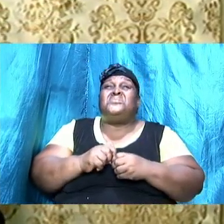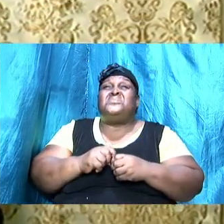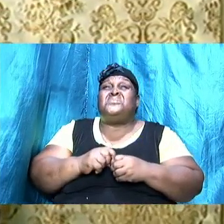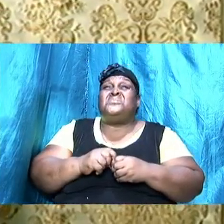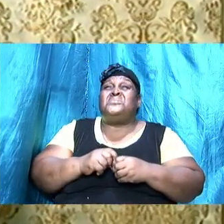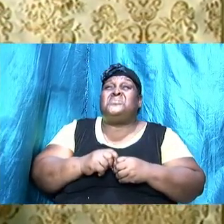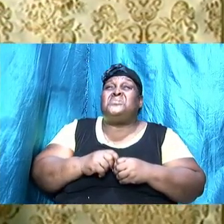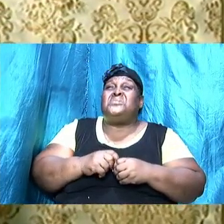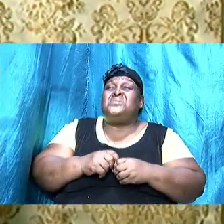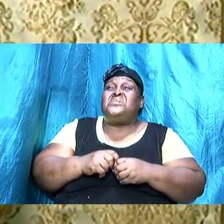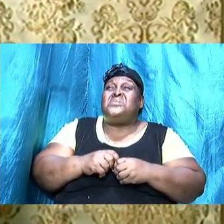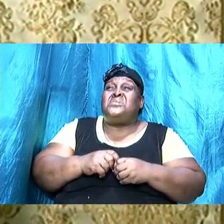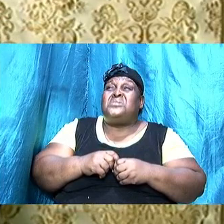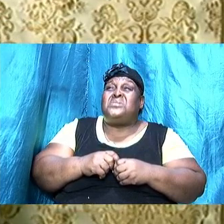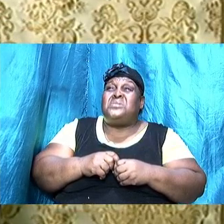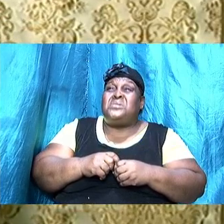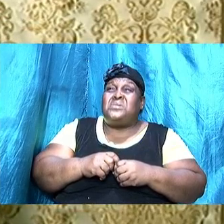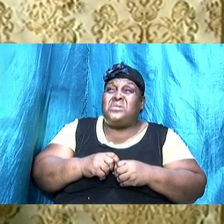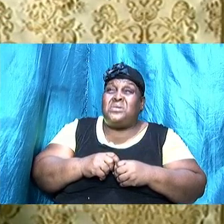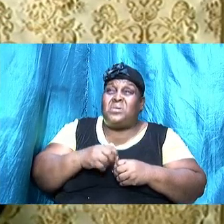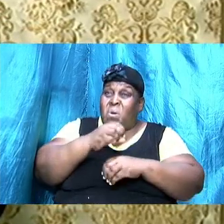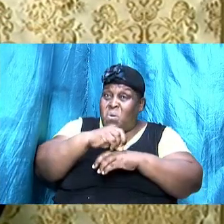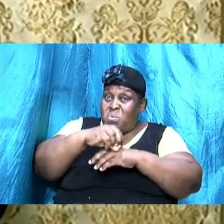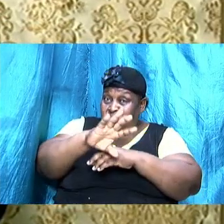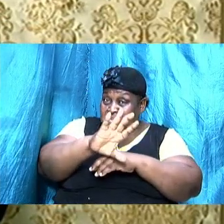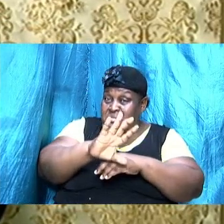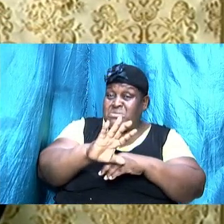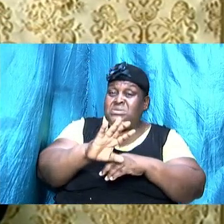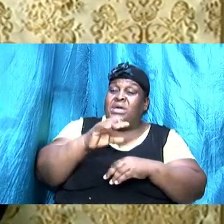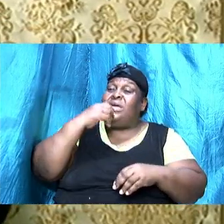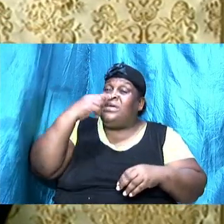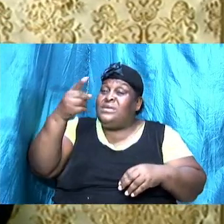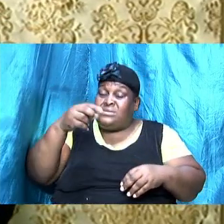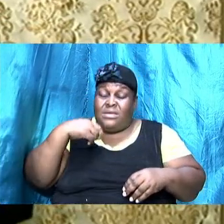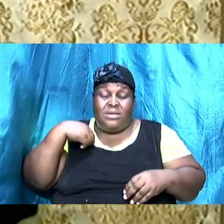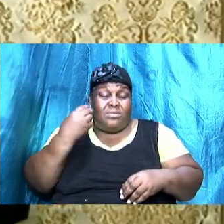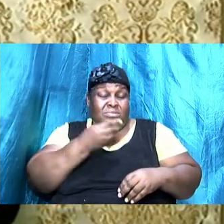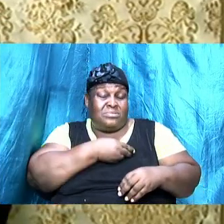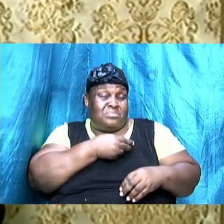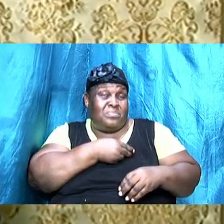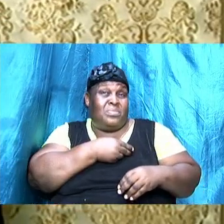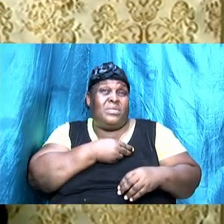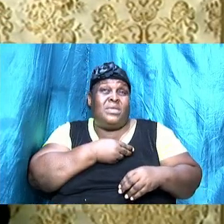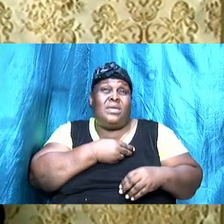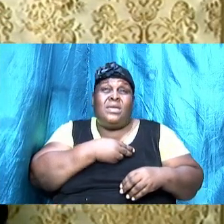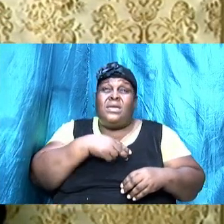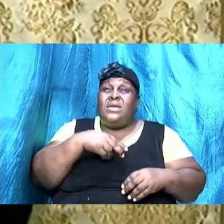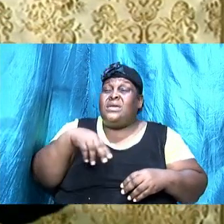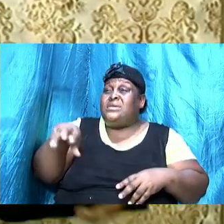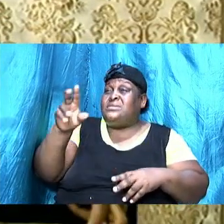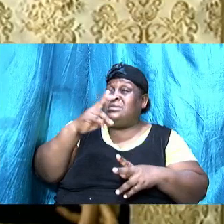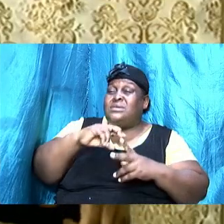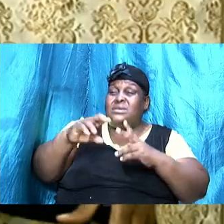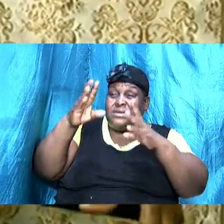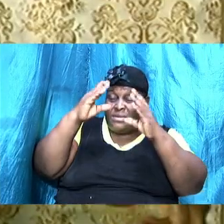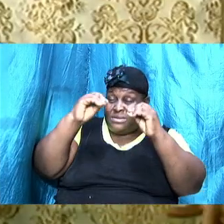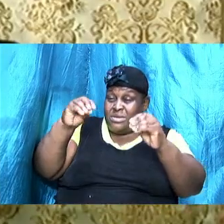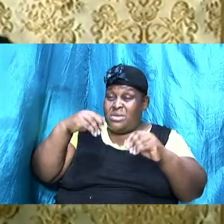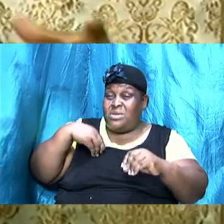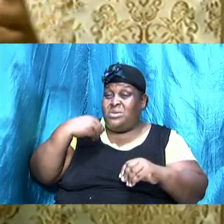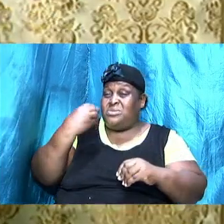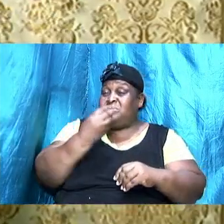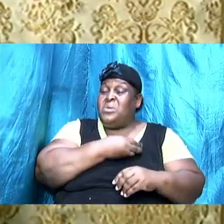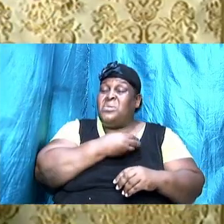us. It trumps what the world system dictates. It trumps what